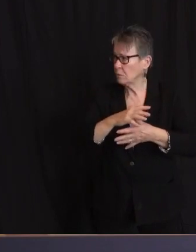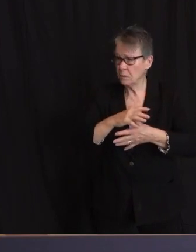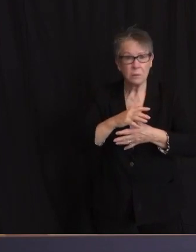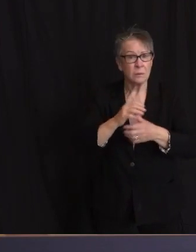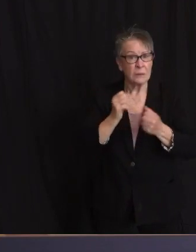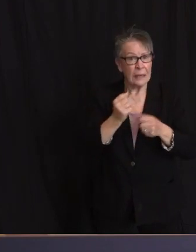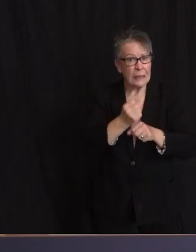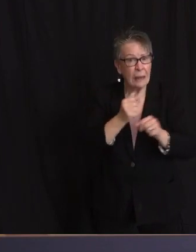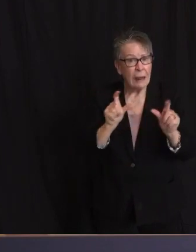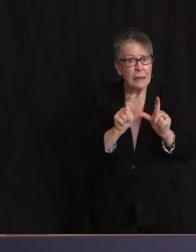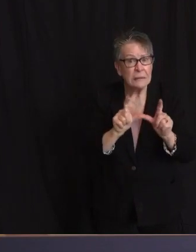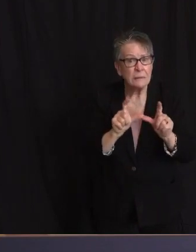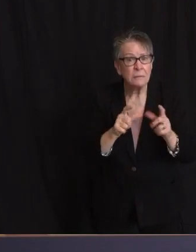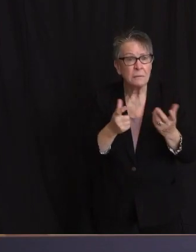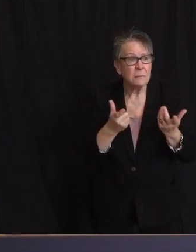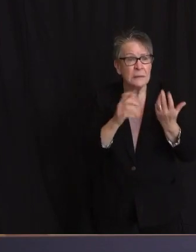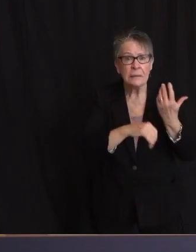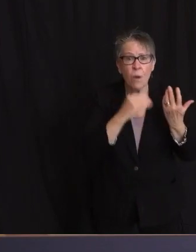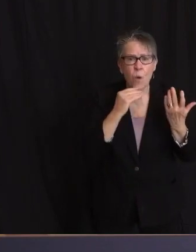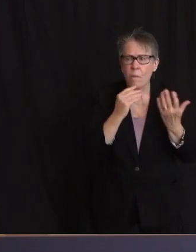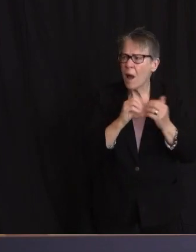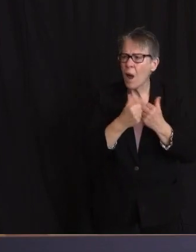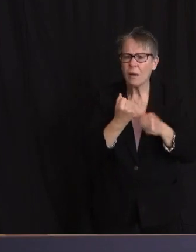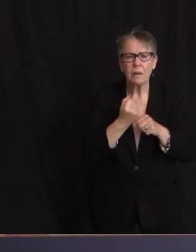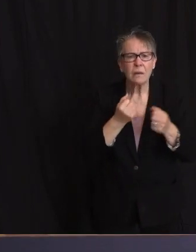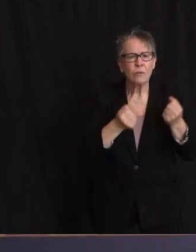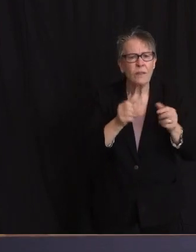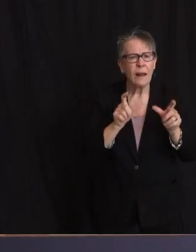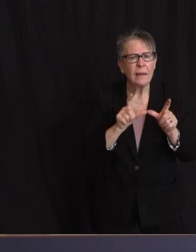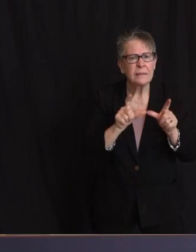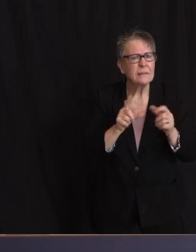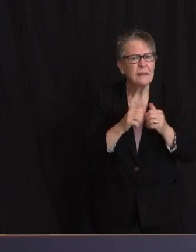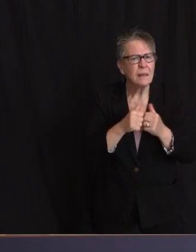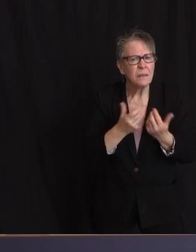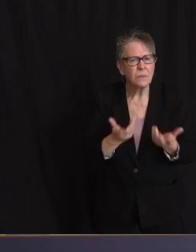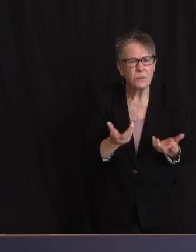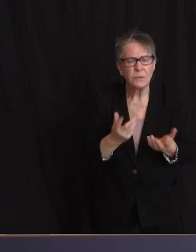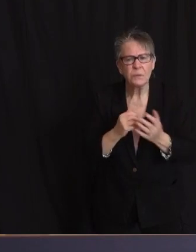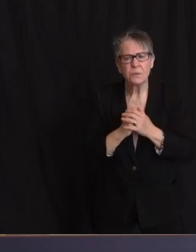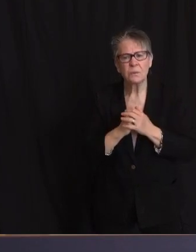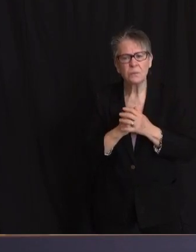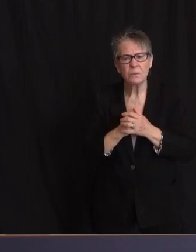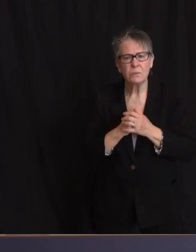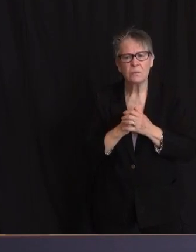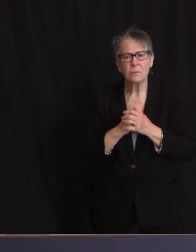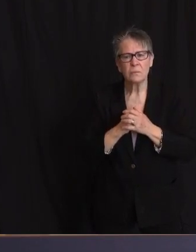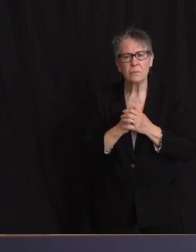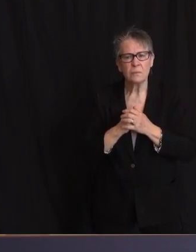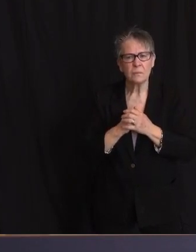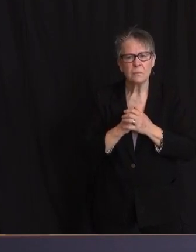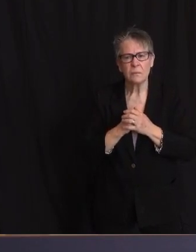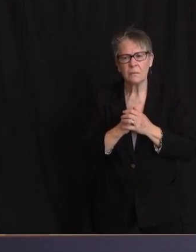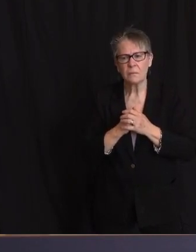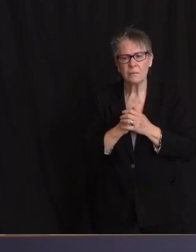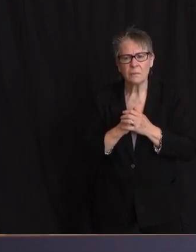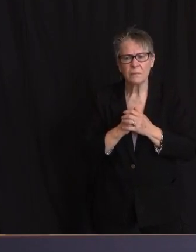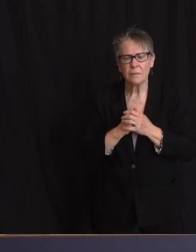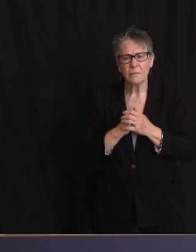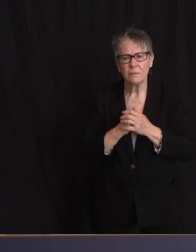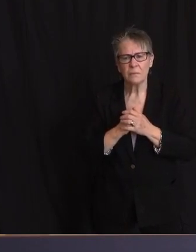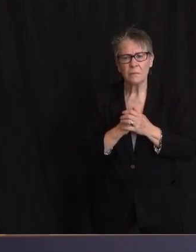and that includes me. I consider myself the head of sales, the head of the economic department in the state, but we had Tim Sullivan here, the head of the